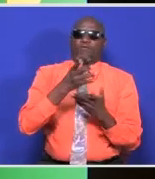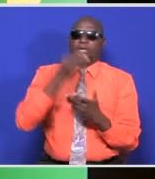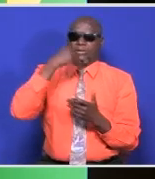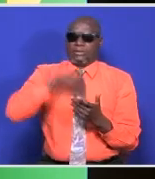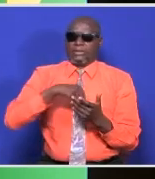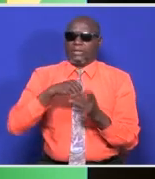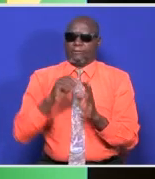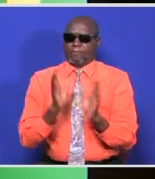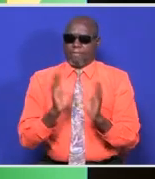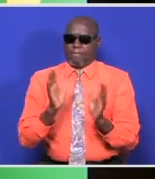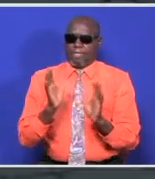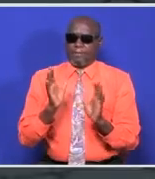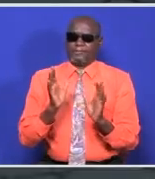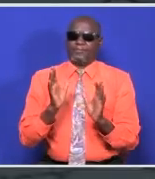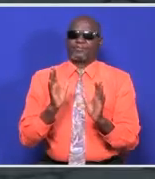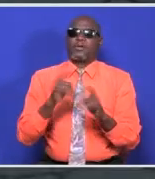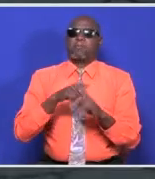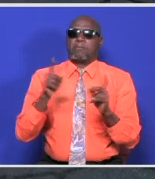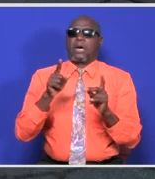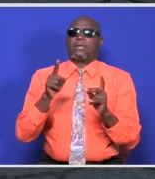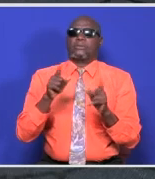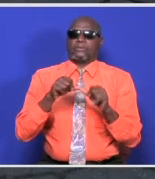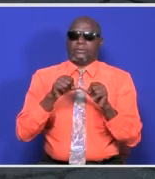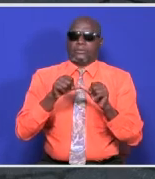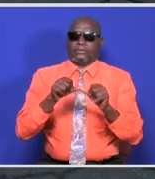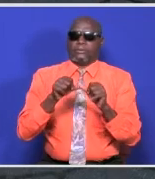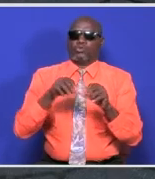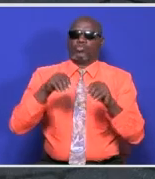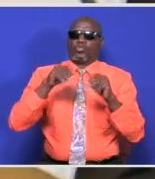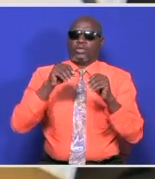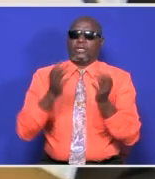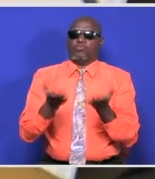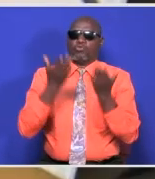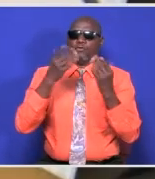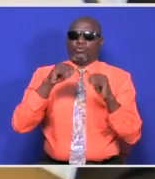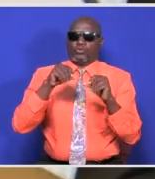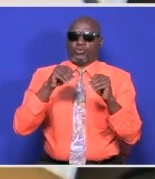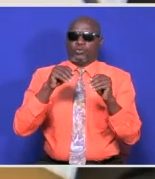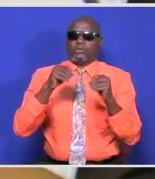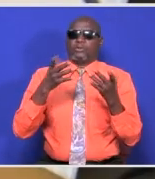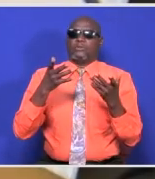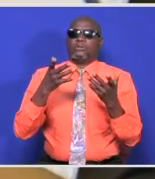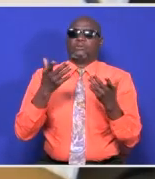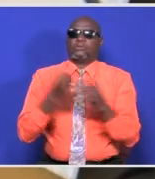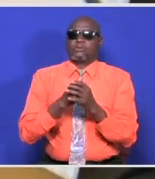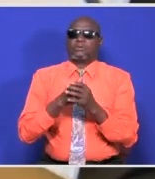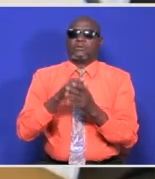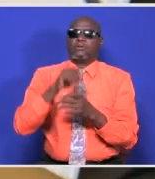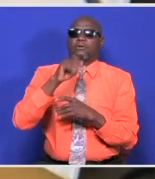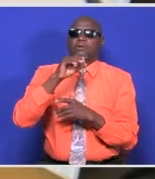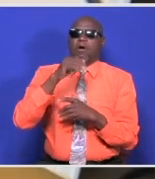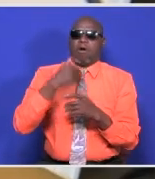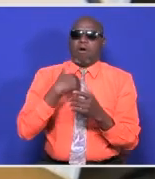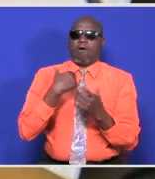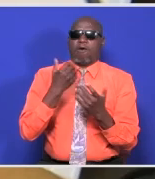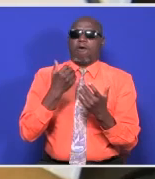at sustaining the soil, reclaiming our soil, improving the soil in terms of the fertility, the biodiversity, which is